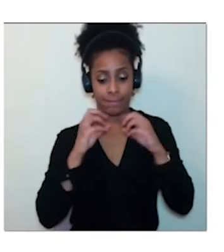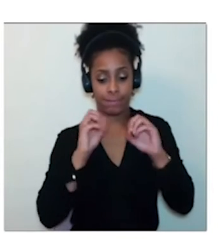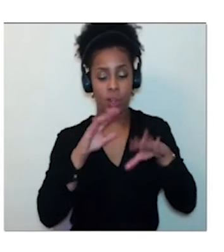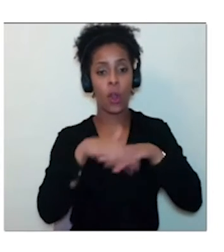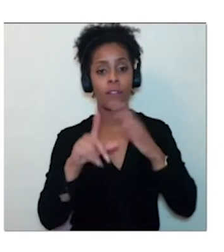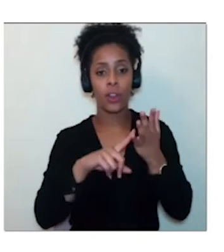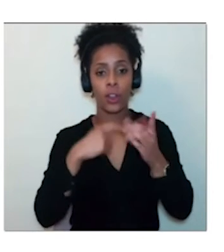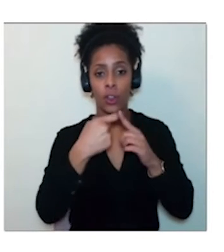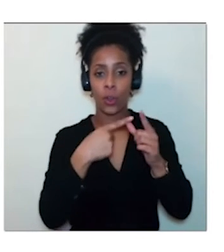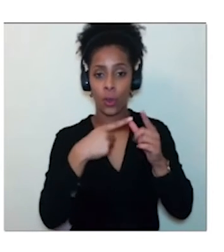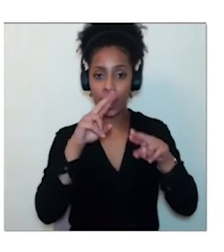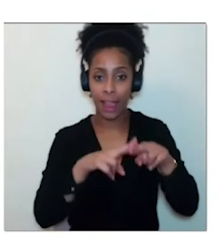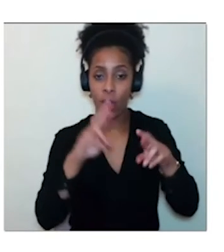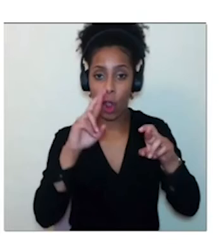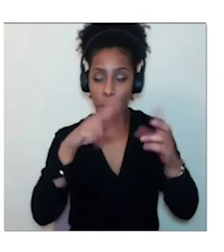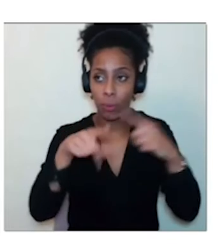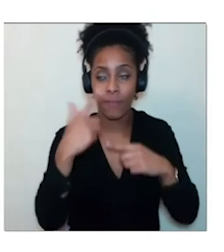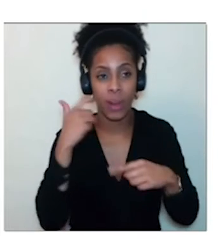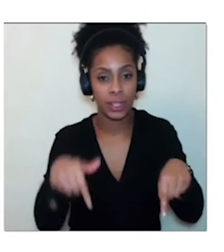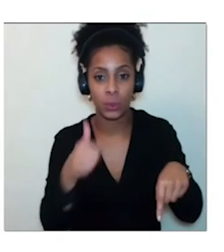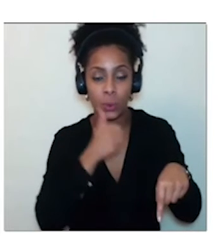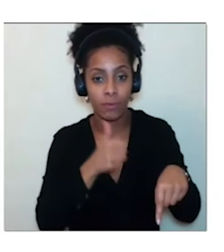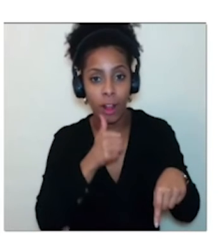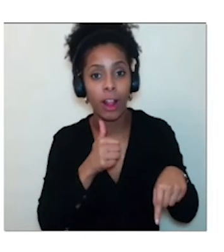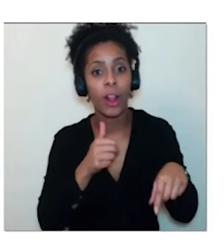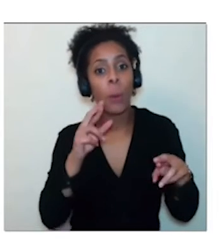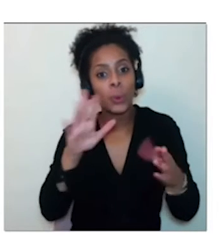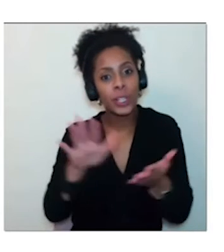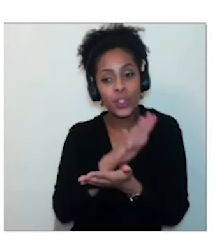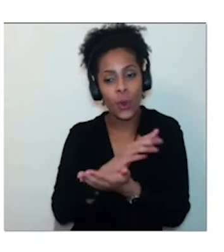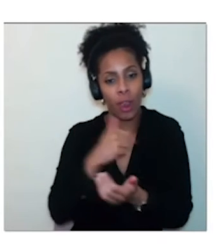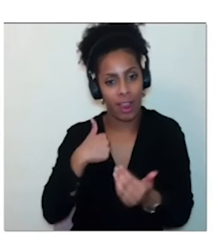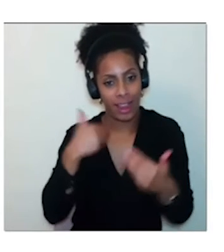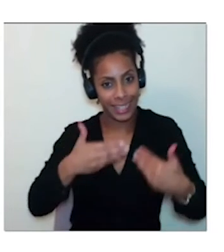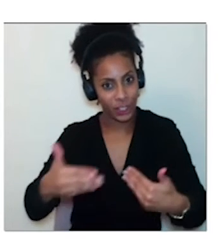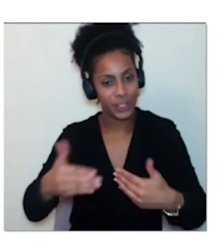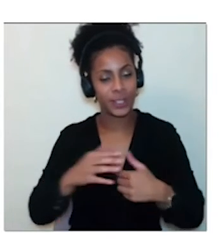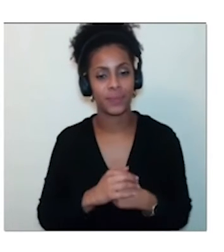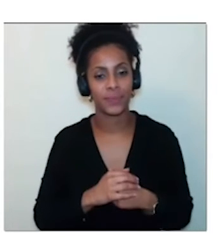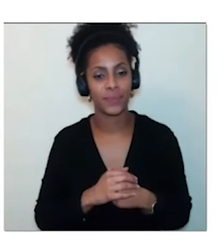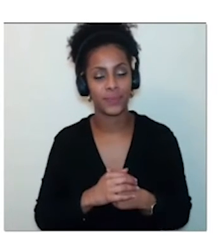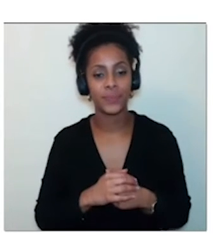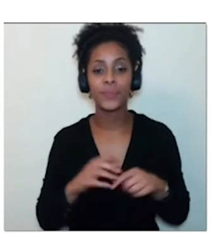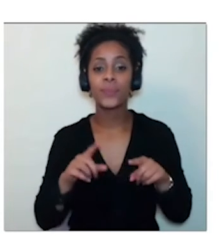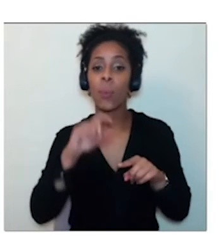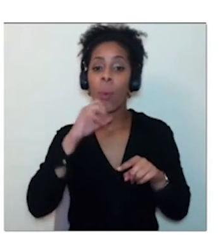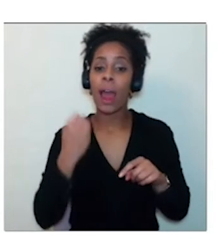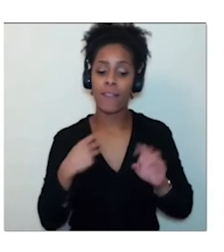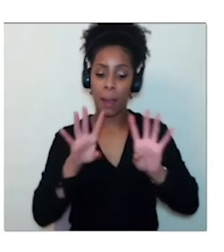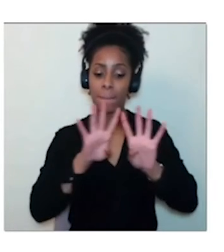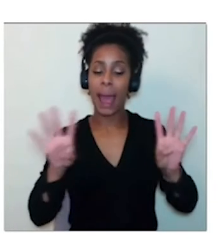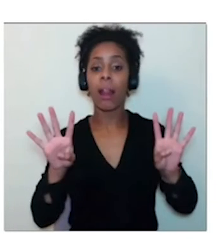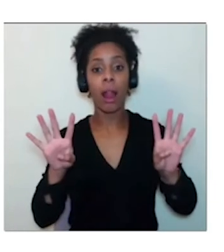our sessions over the next 2 days. And in addition, we're hosting an accessible information panel session at 4 o'clock